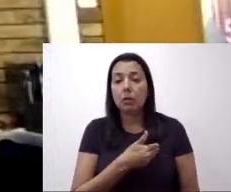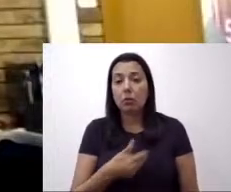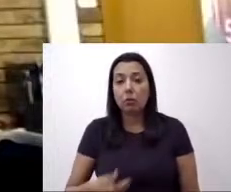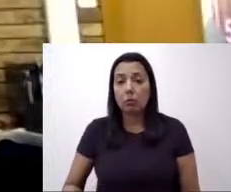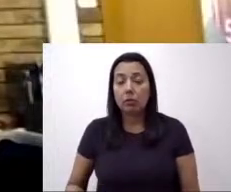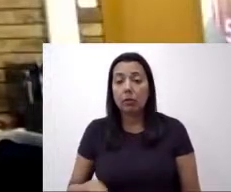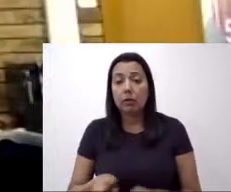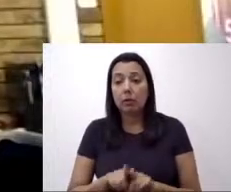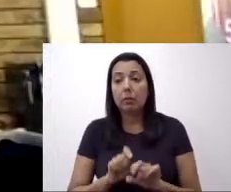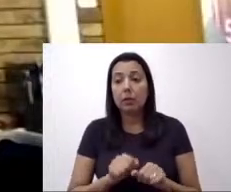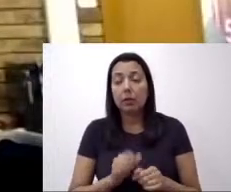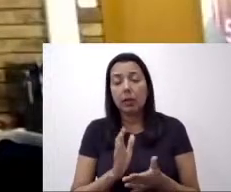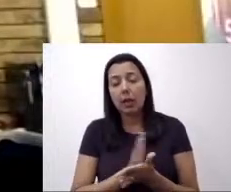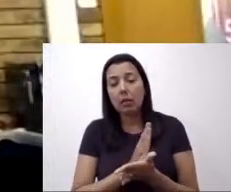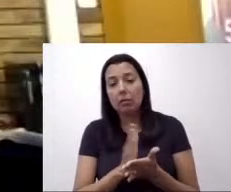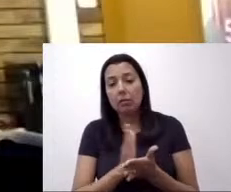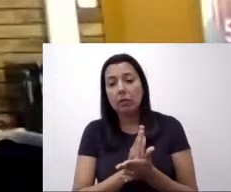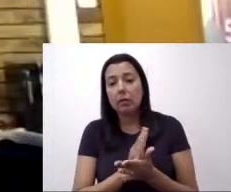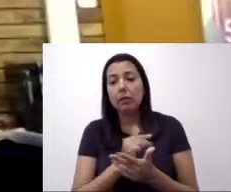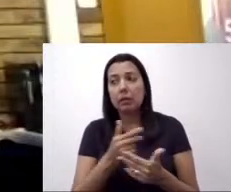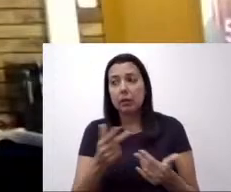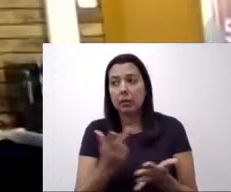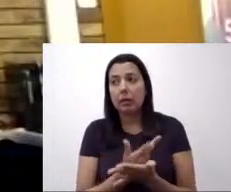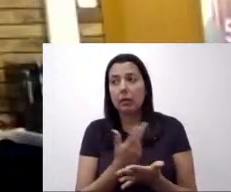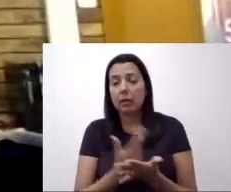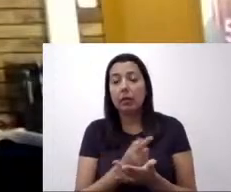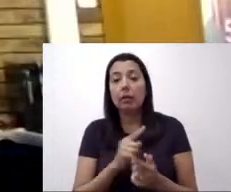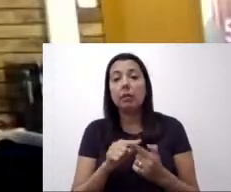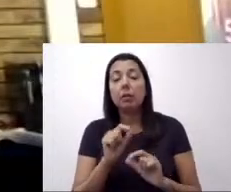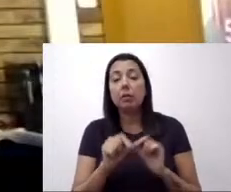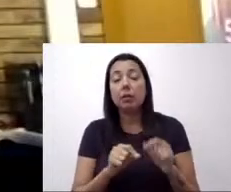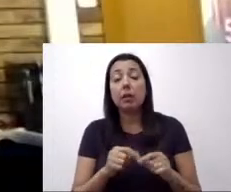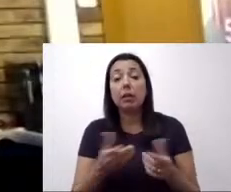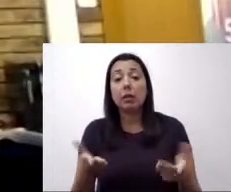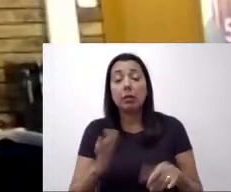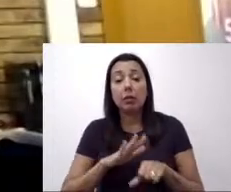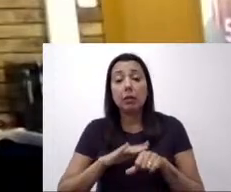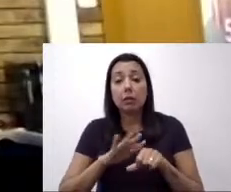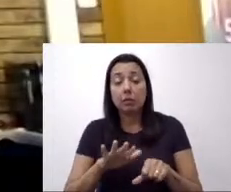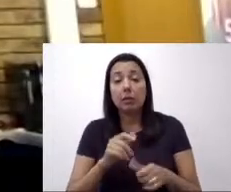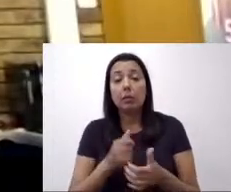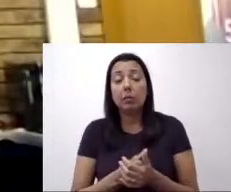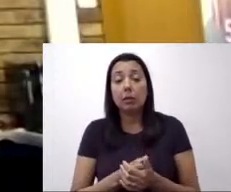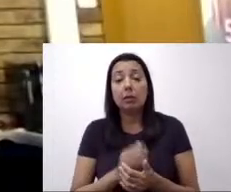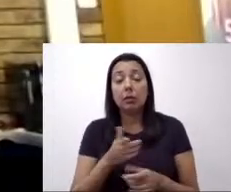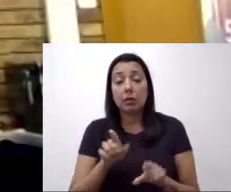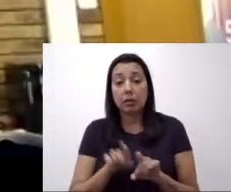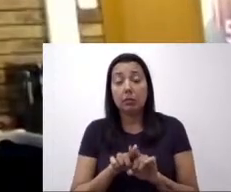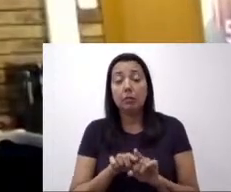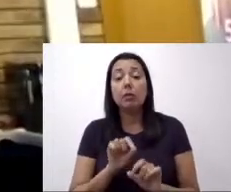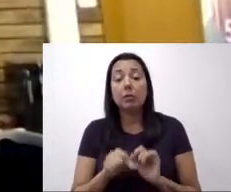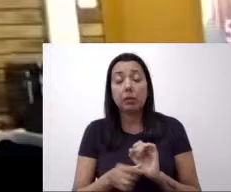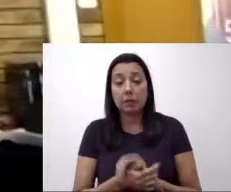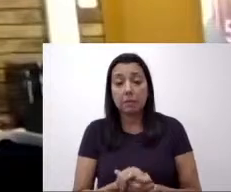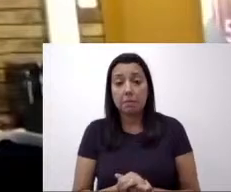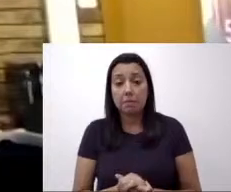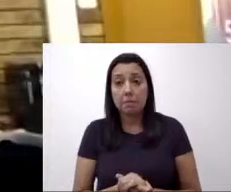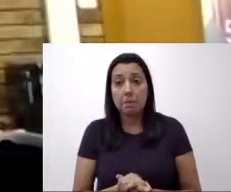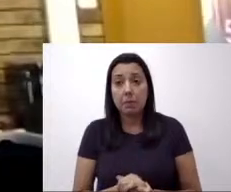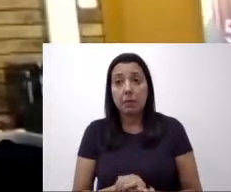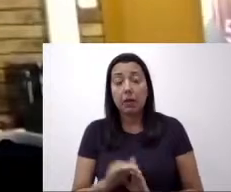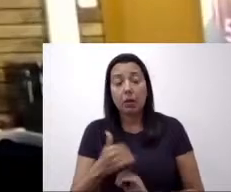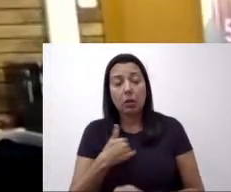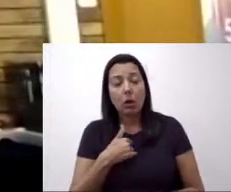this case. During the pandemic, with Patrick, we have an investigation actually on